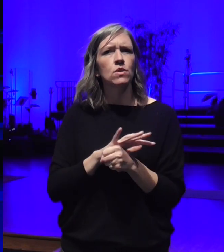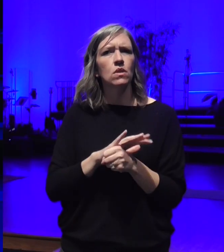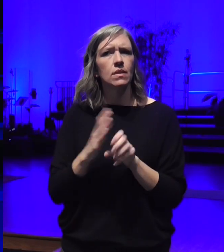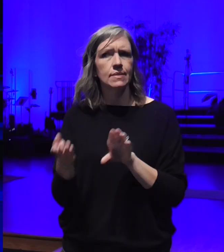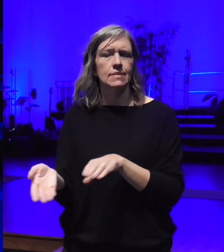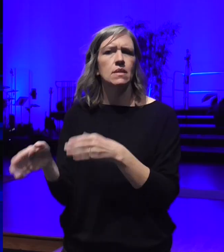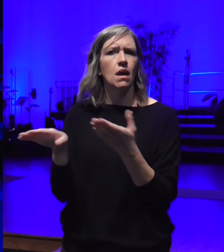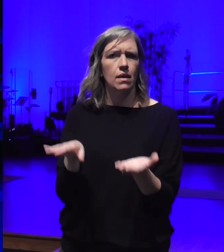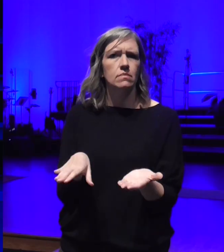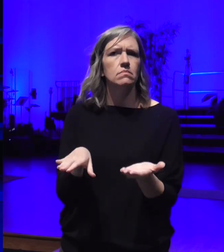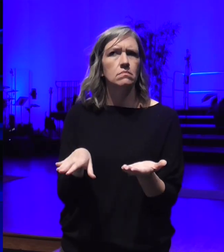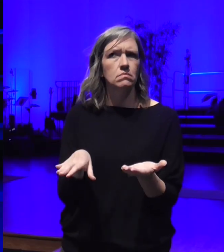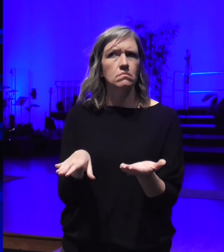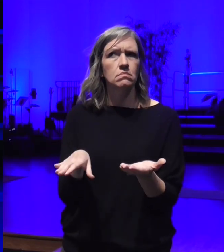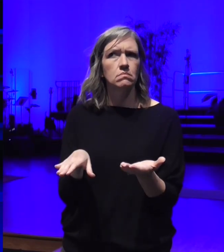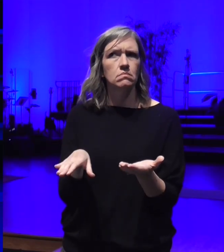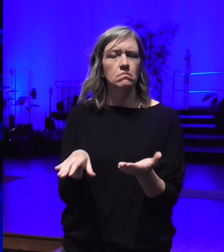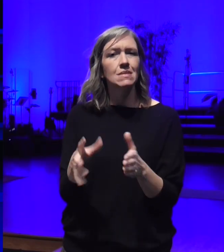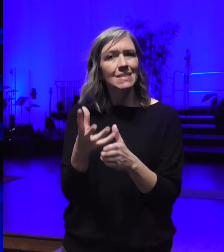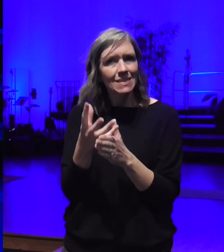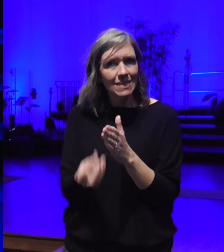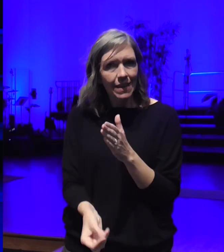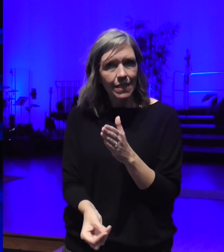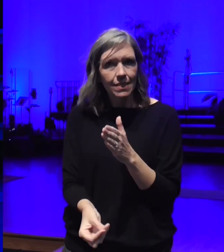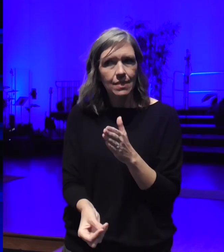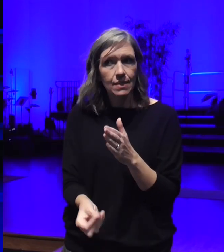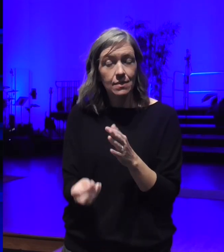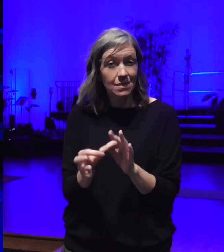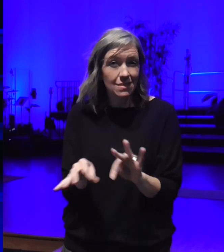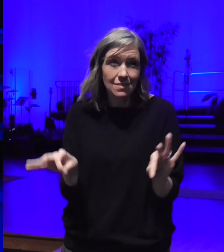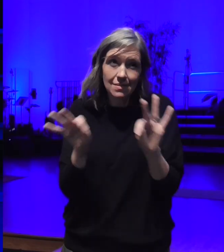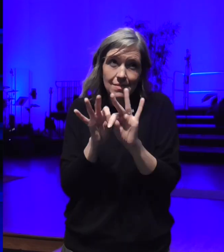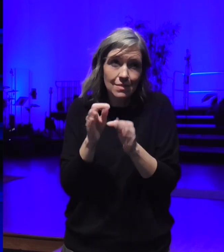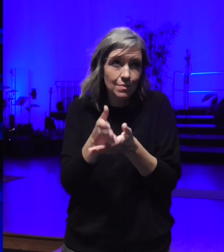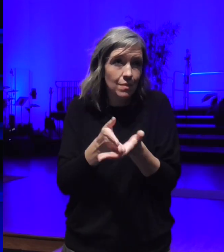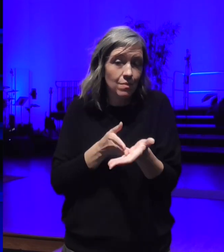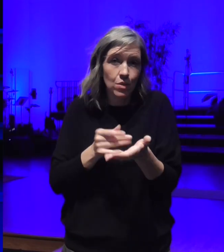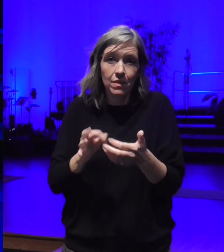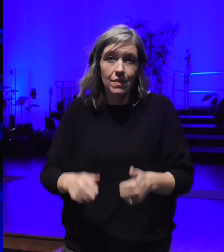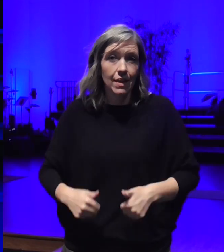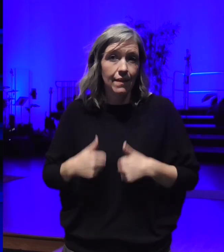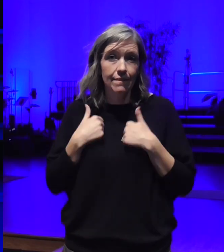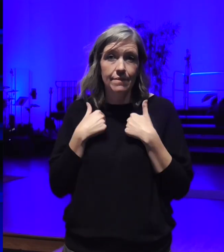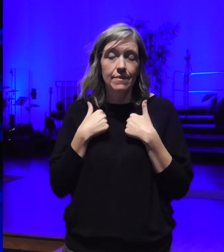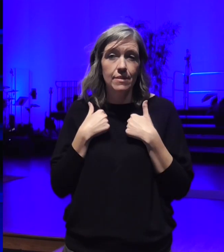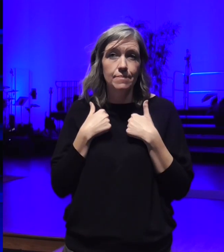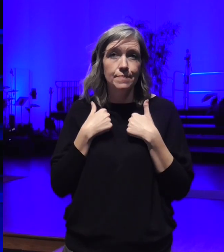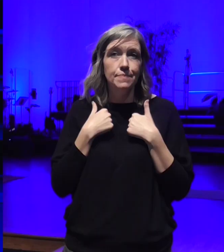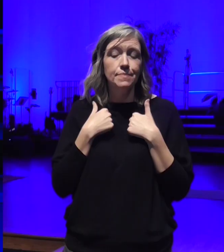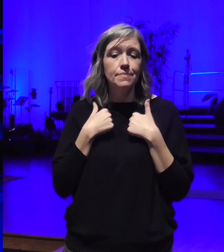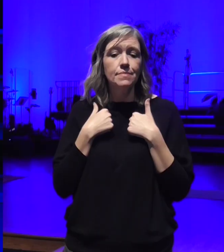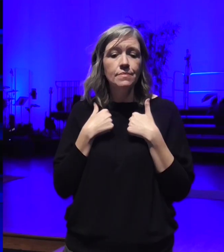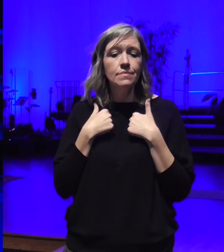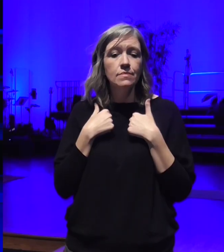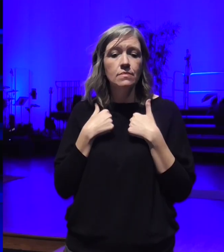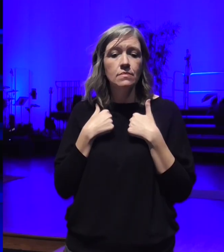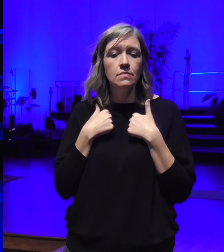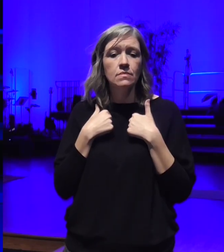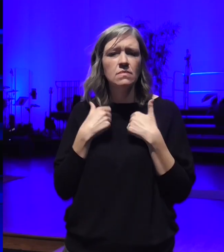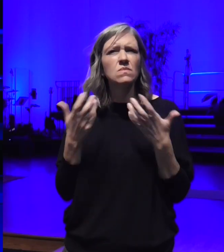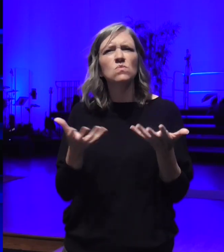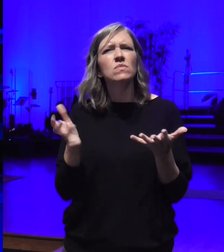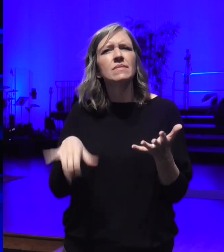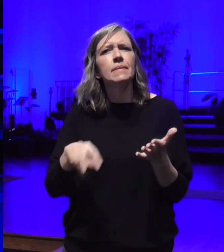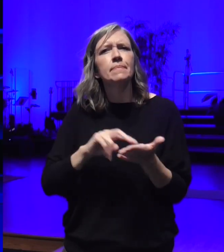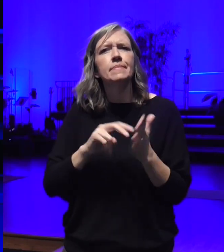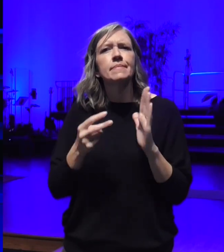For death is an essential aspect of life. What does it mean to